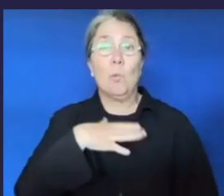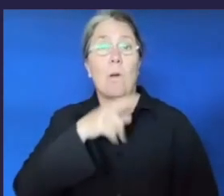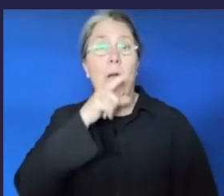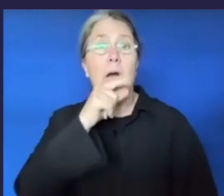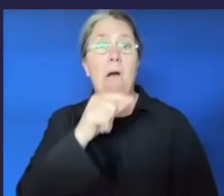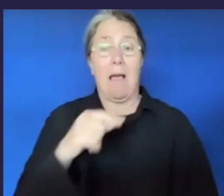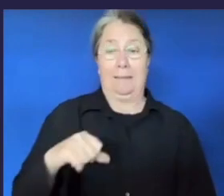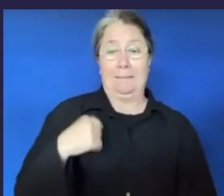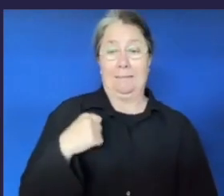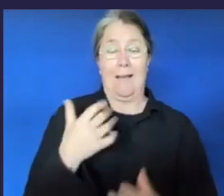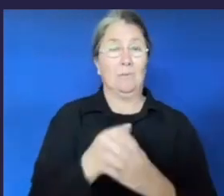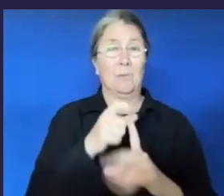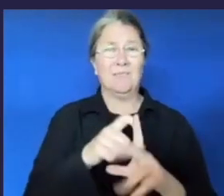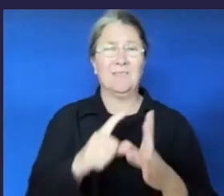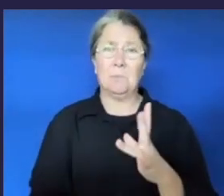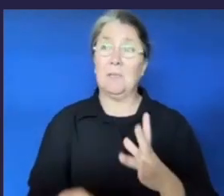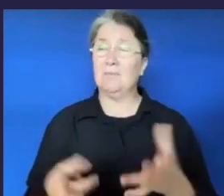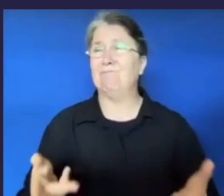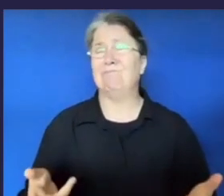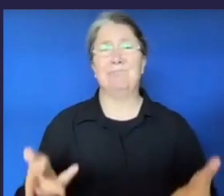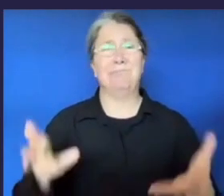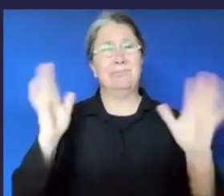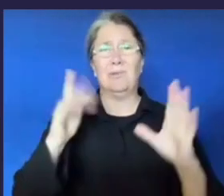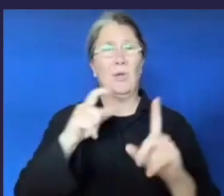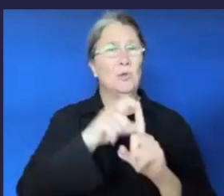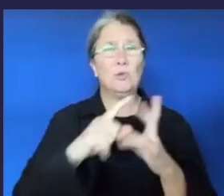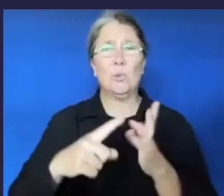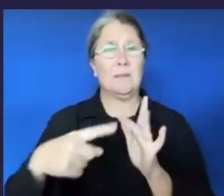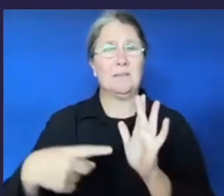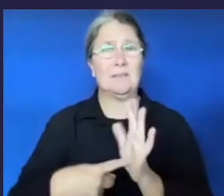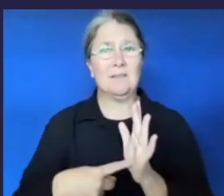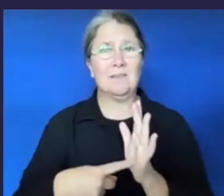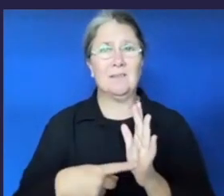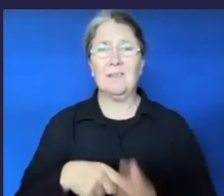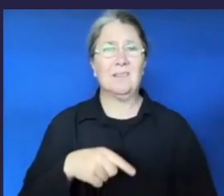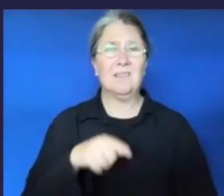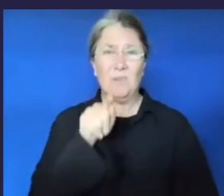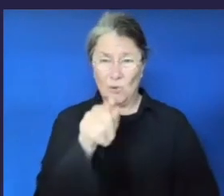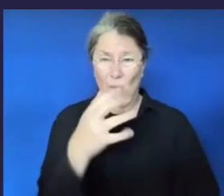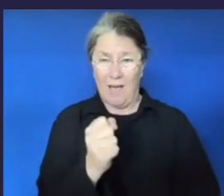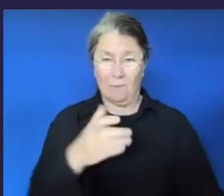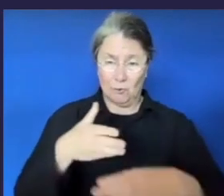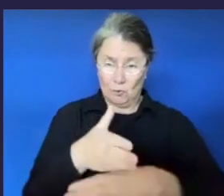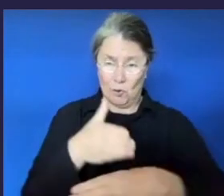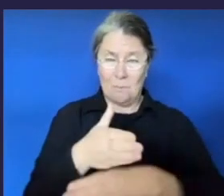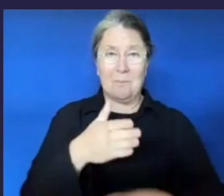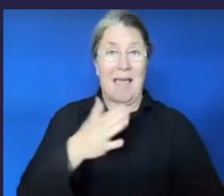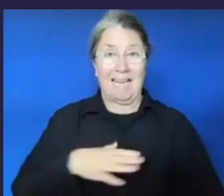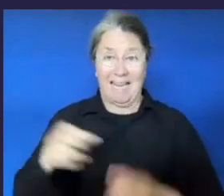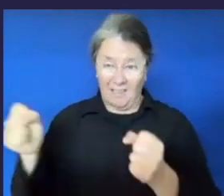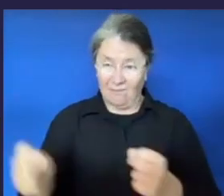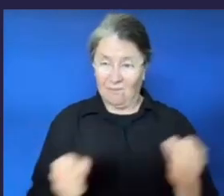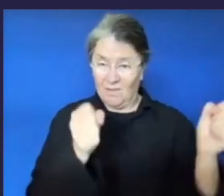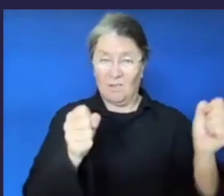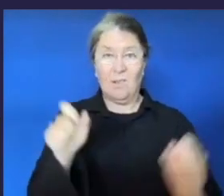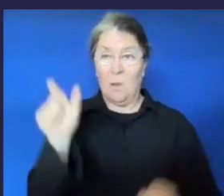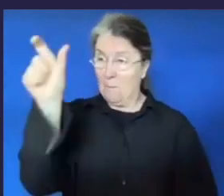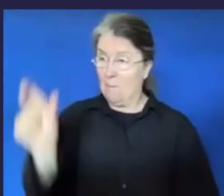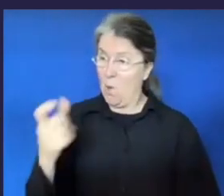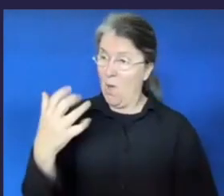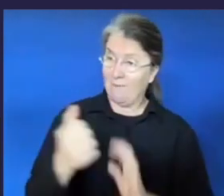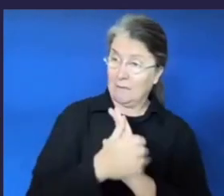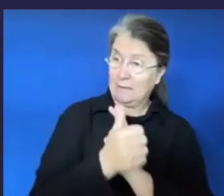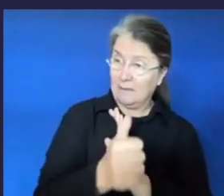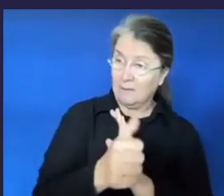just to go for it. I think you have a role that needs to be filled, and provided the person has the skills and the